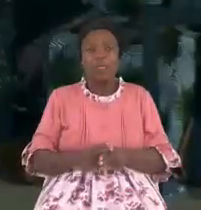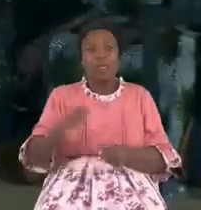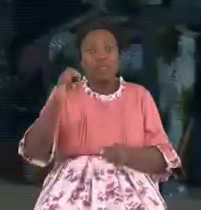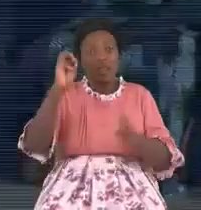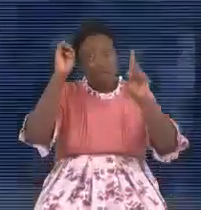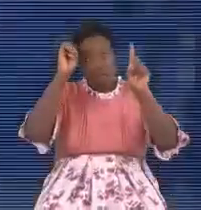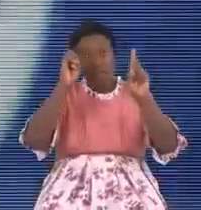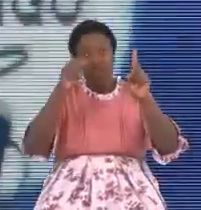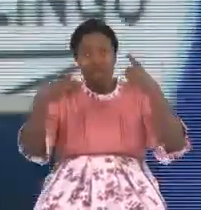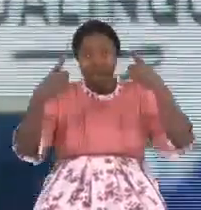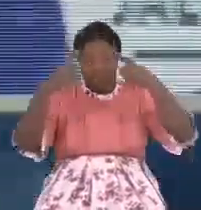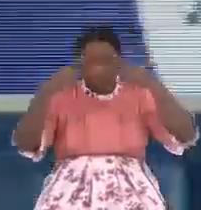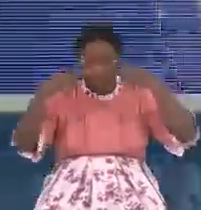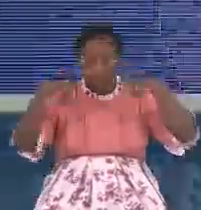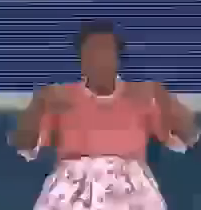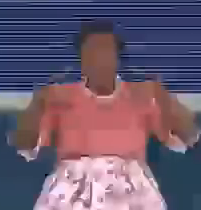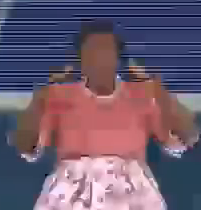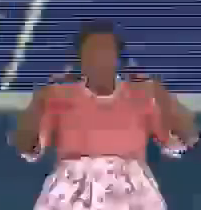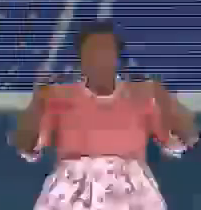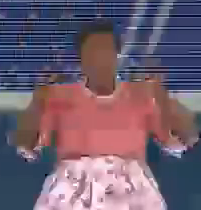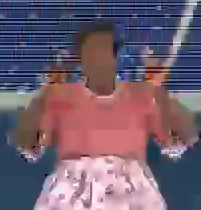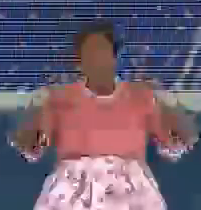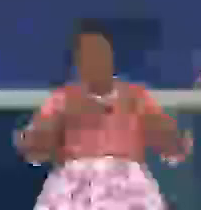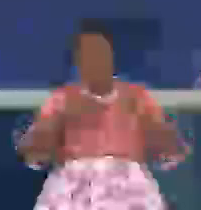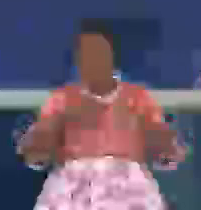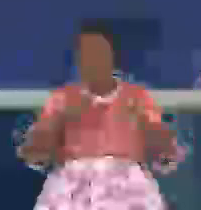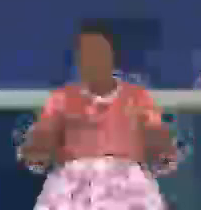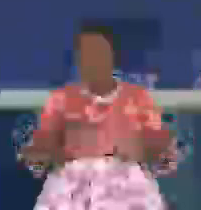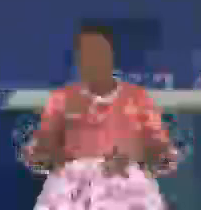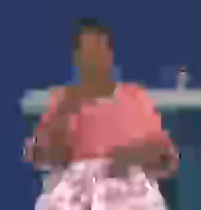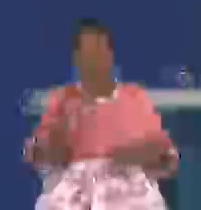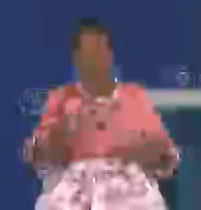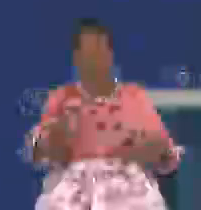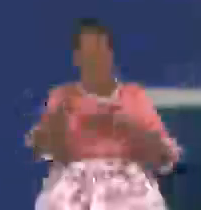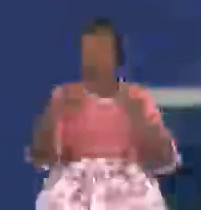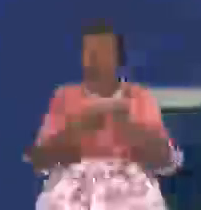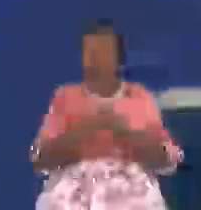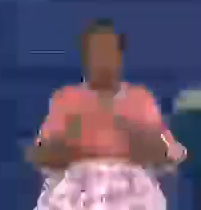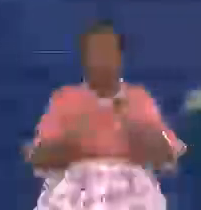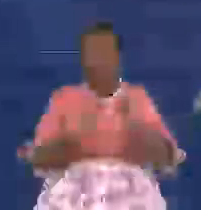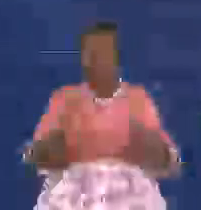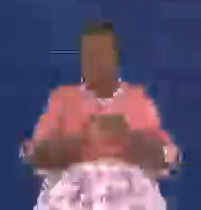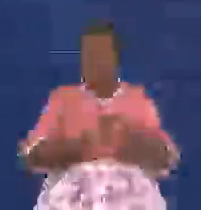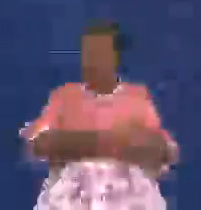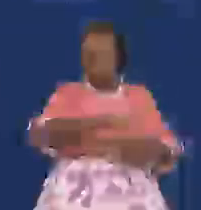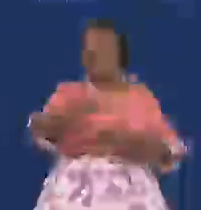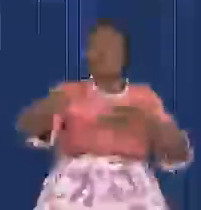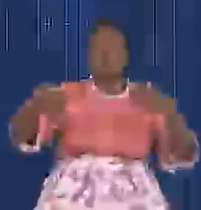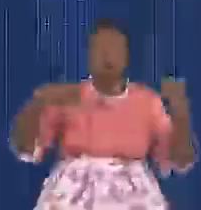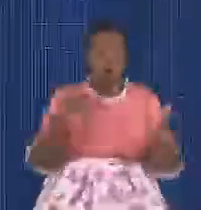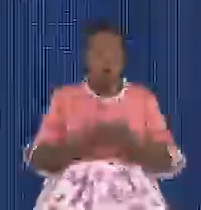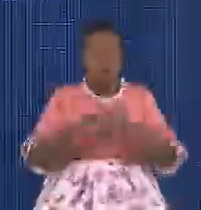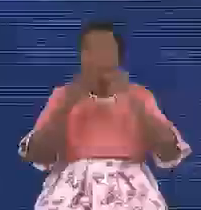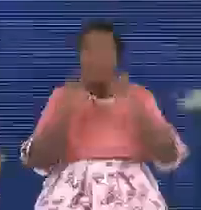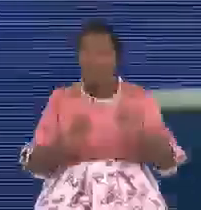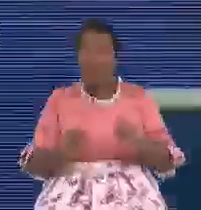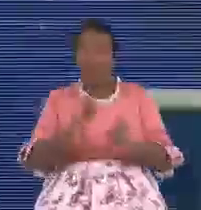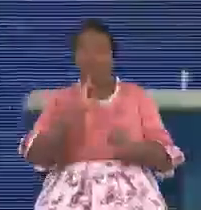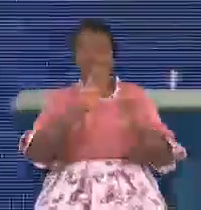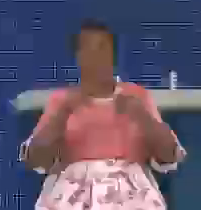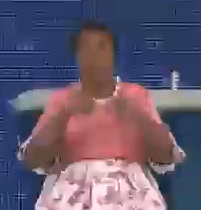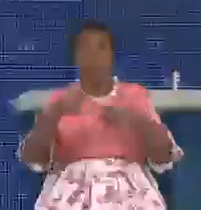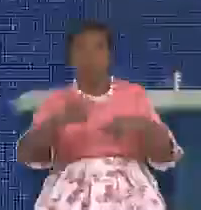declared he proclaimed to the people all power is giving unto me in